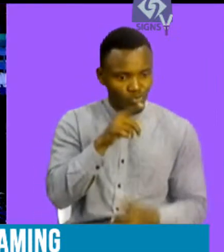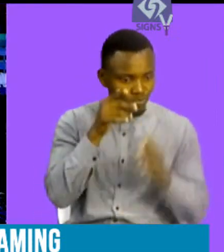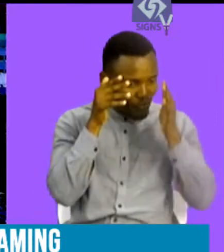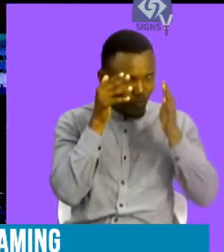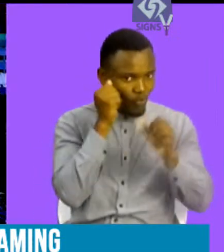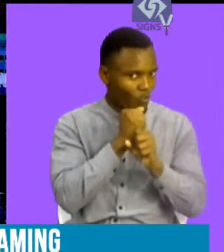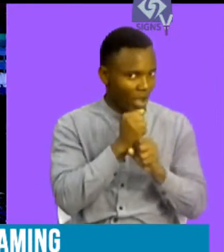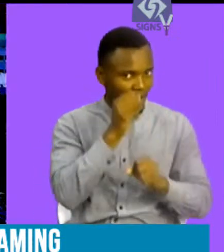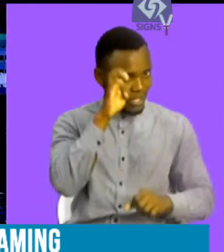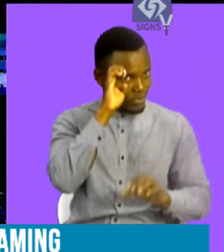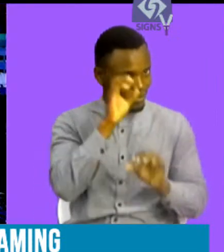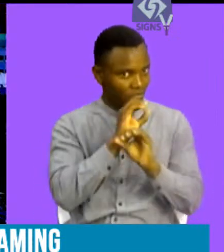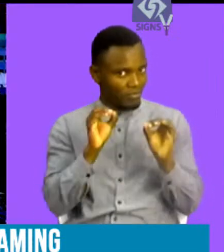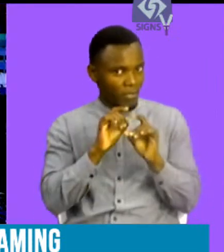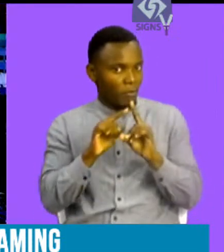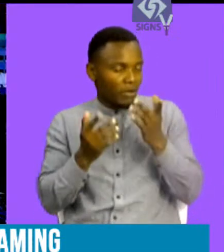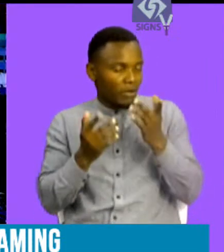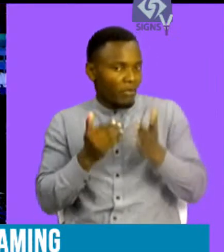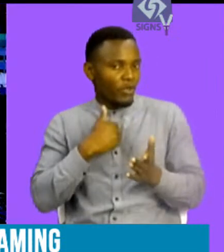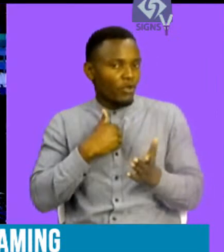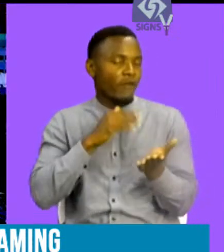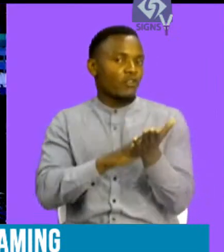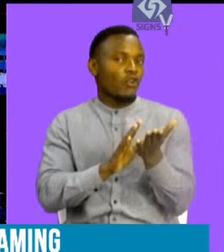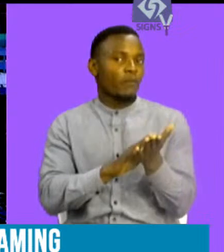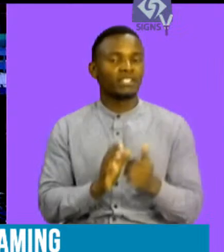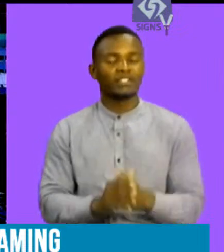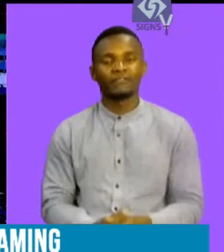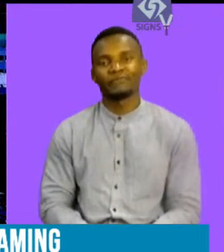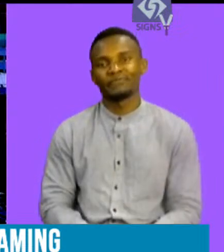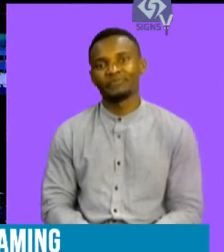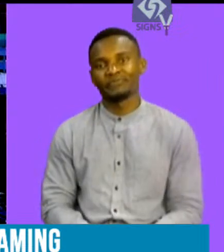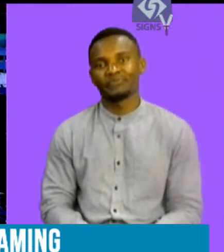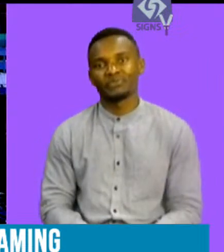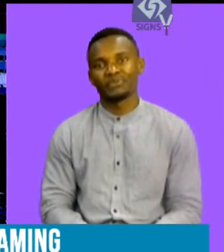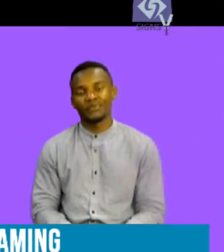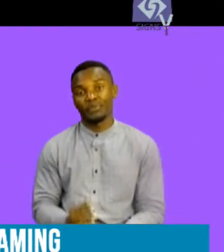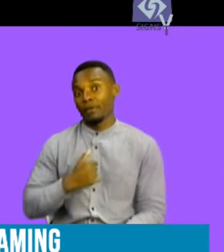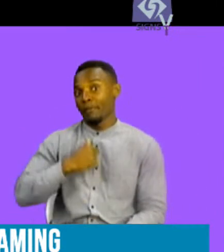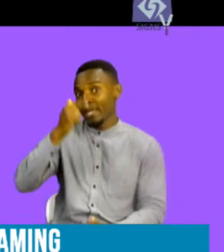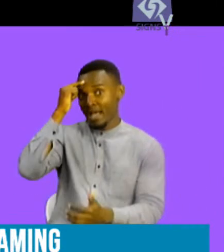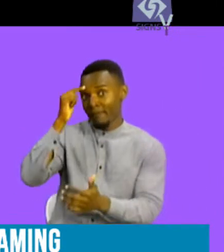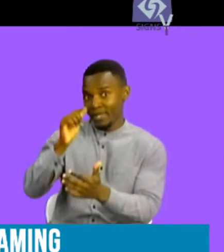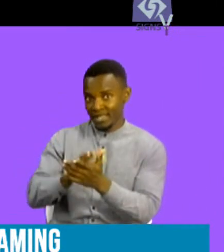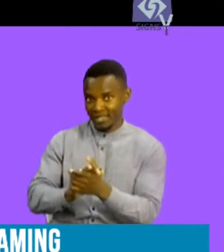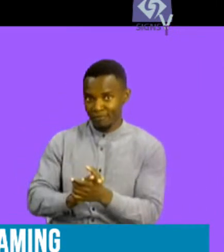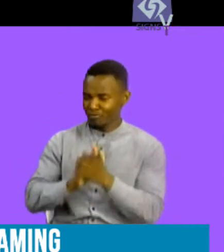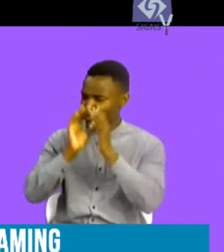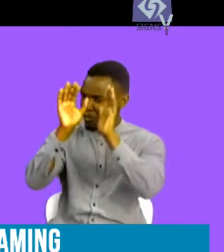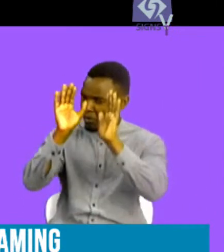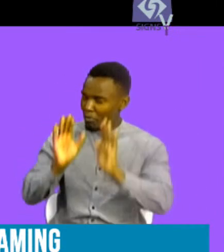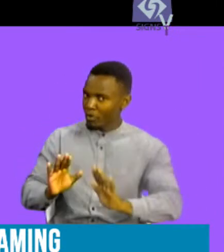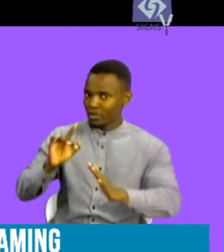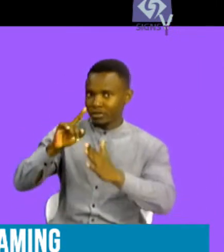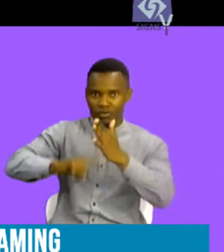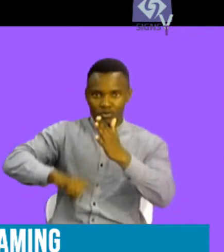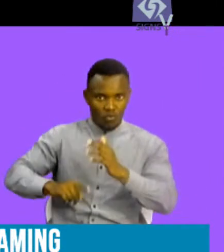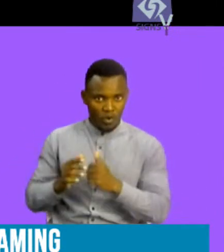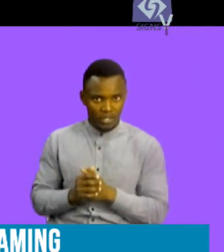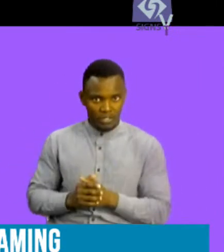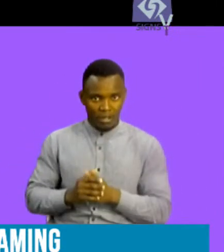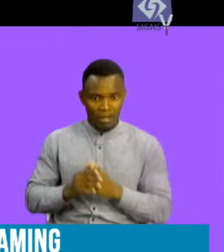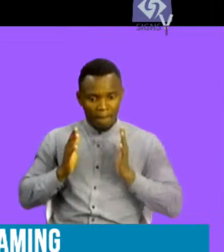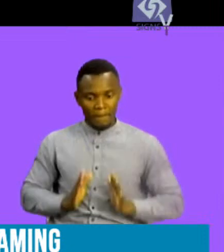might have a thing or two to say about this. Yeah, I think most importantly is that these